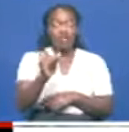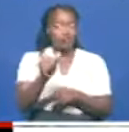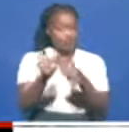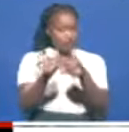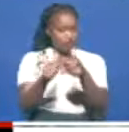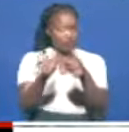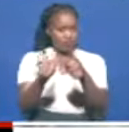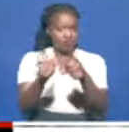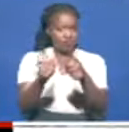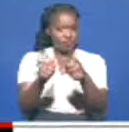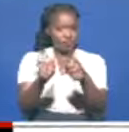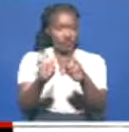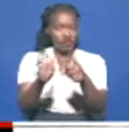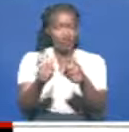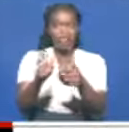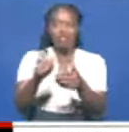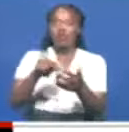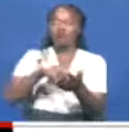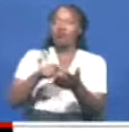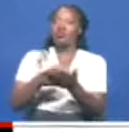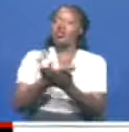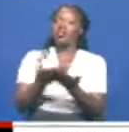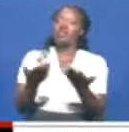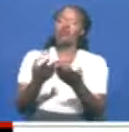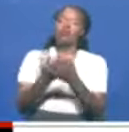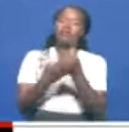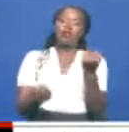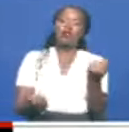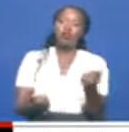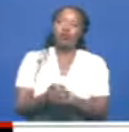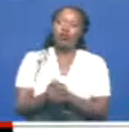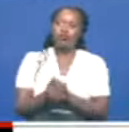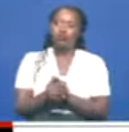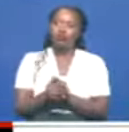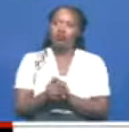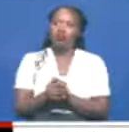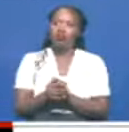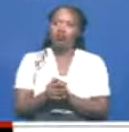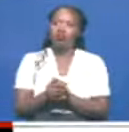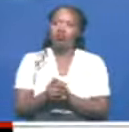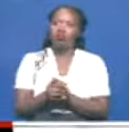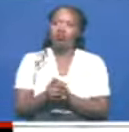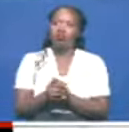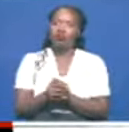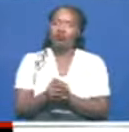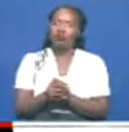Said, miradi hii ingekuwa maradufu. Andokiro, for Lunchtime News.